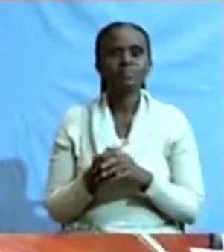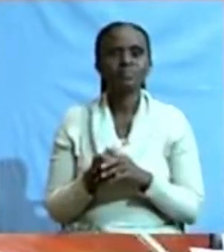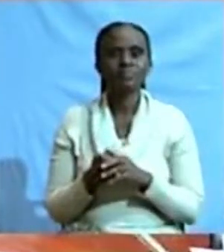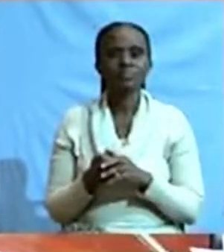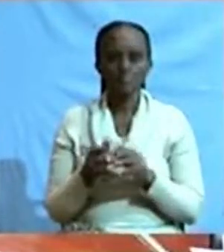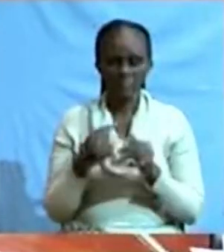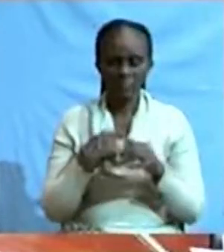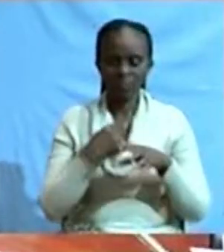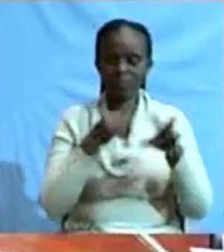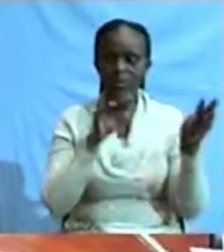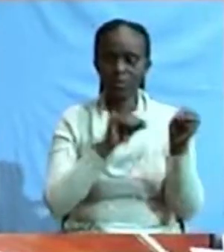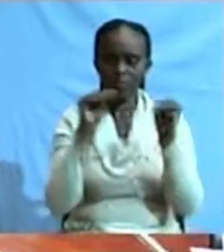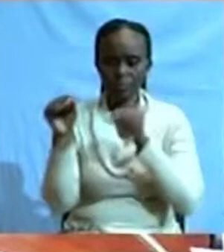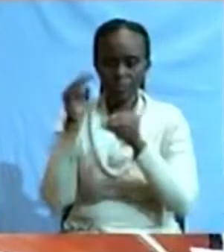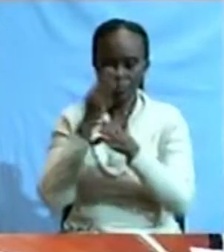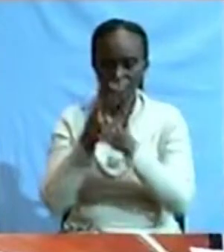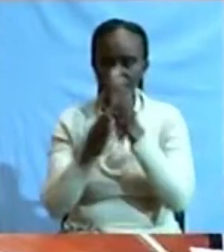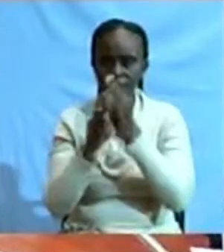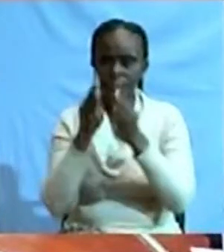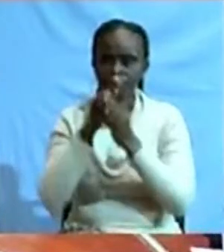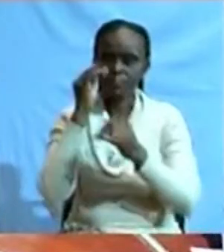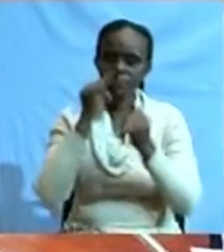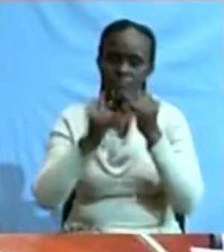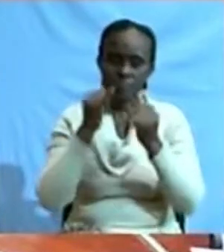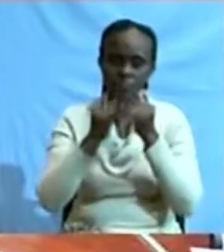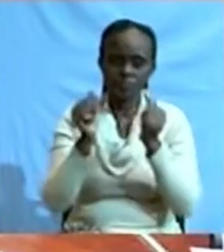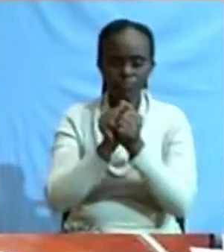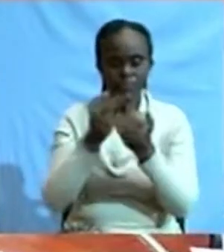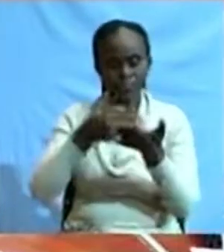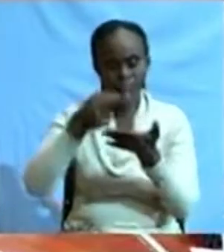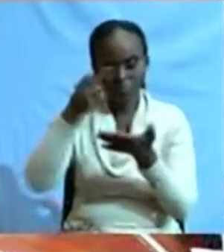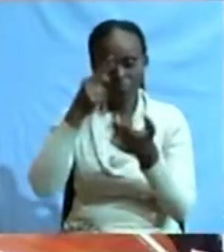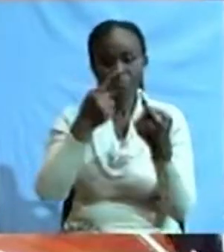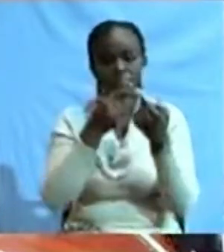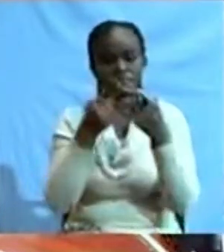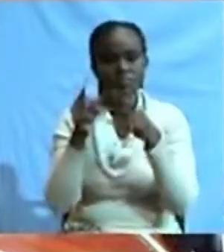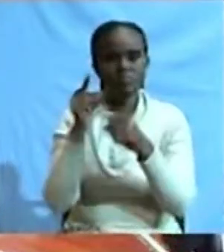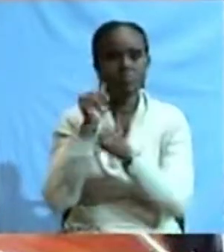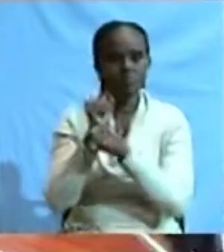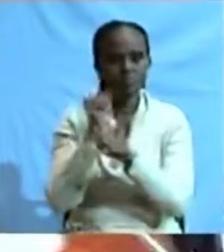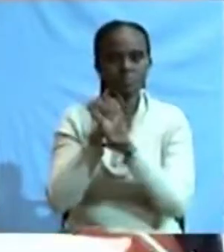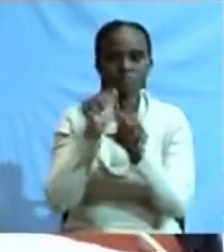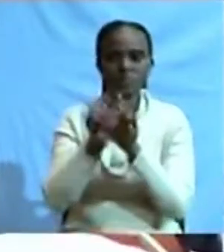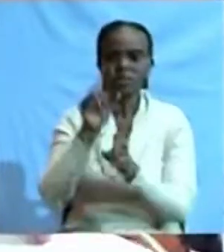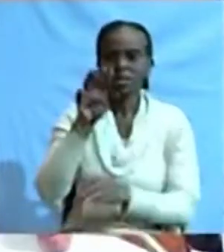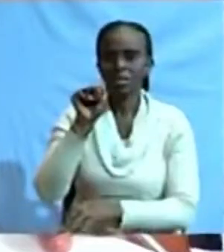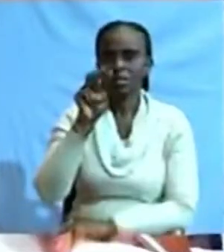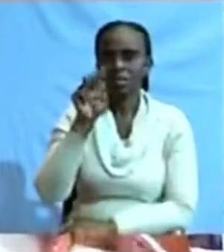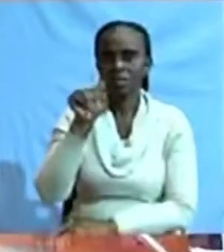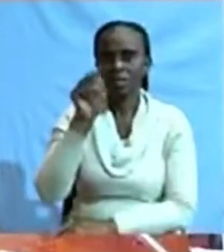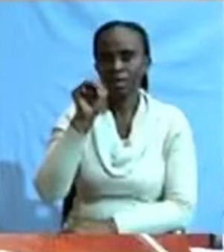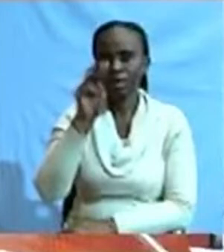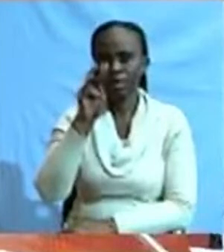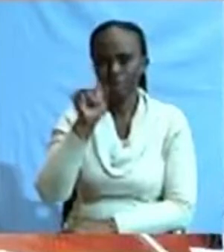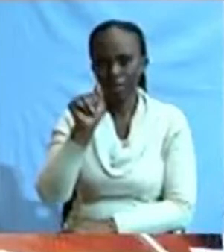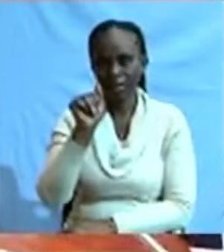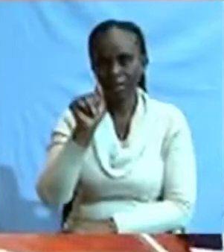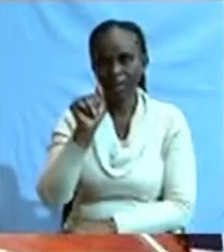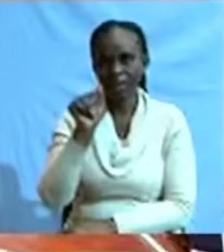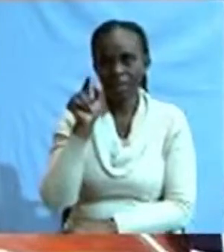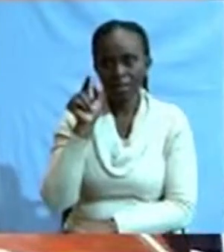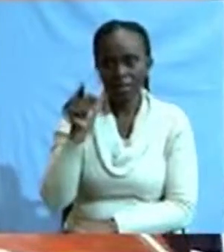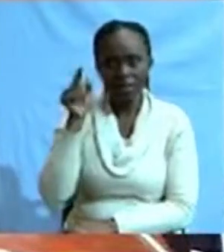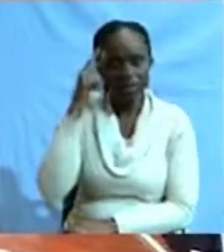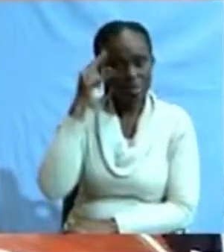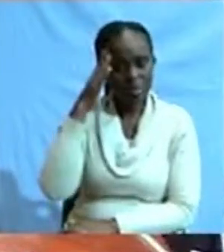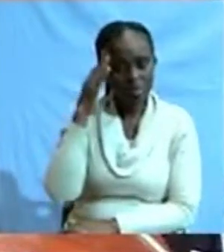I'll go to construction, completion, and rehabilitation of various works in Mwamba Ward. The reason for